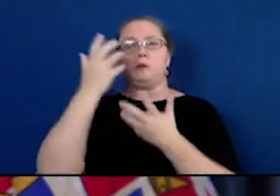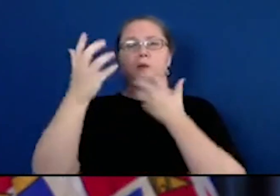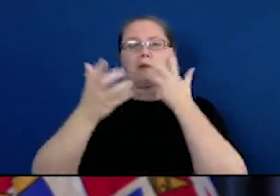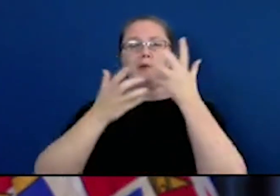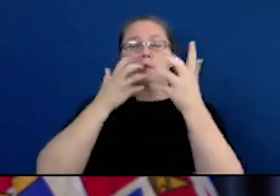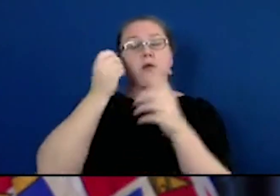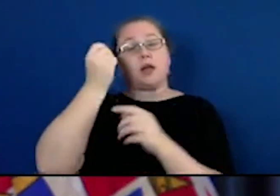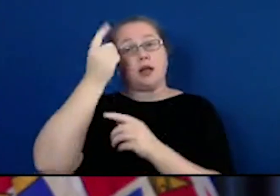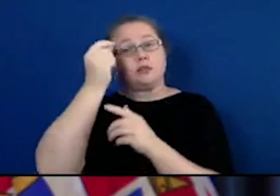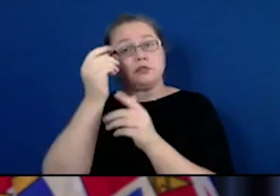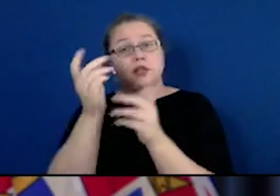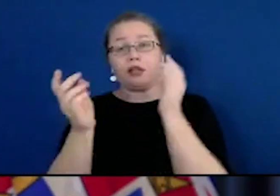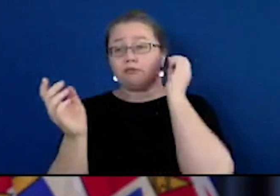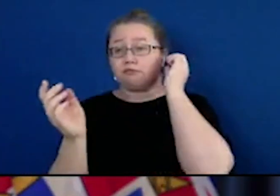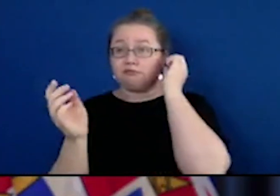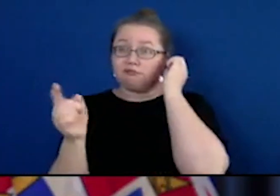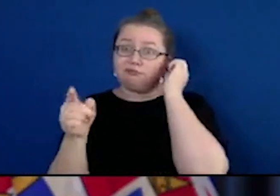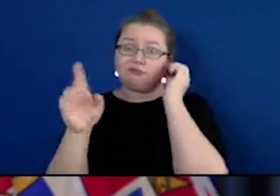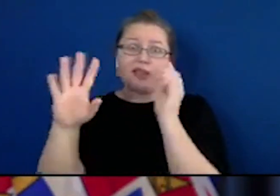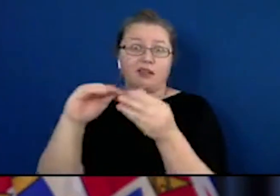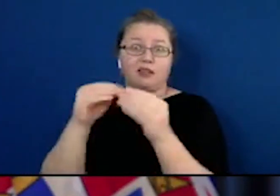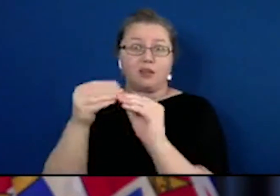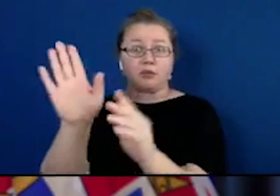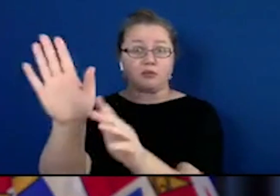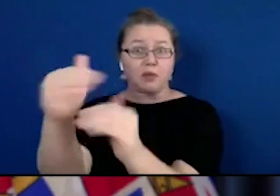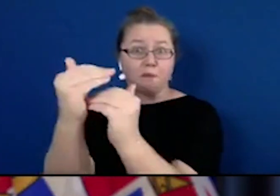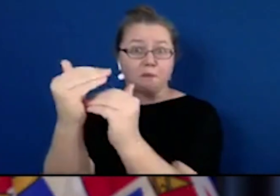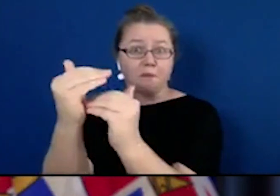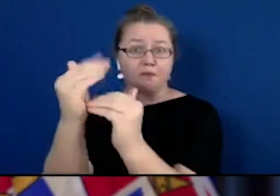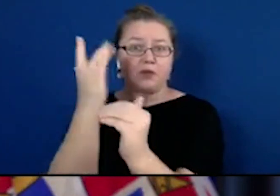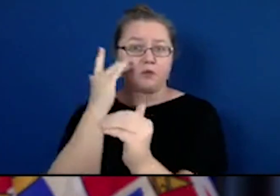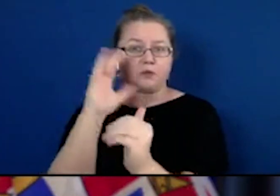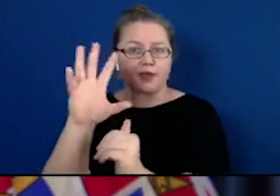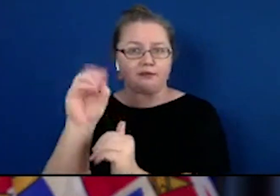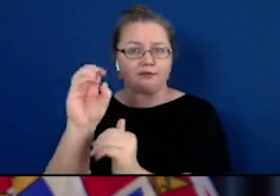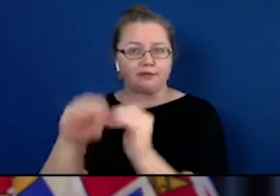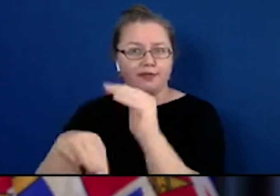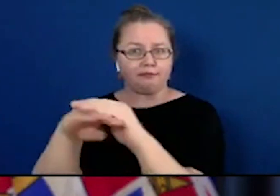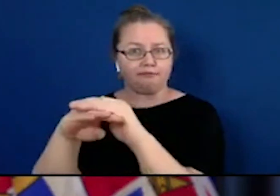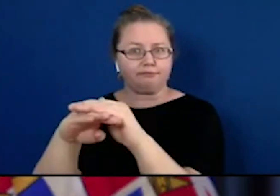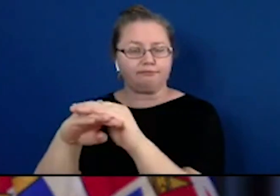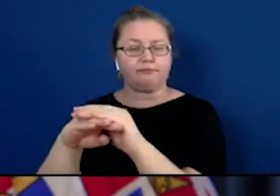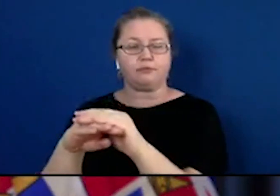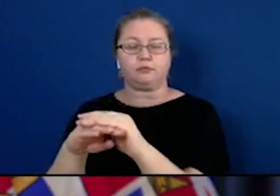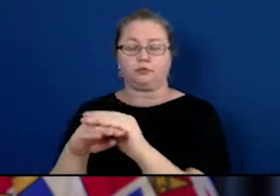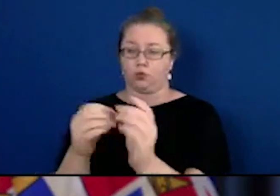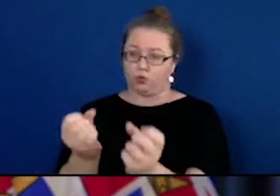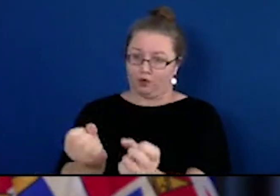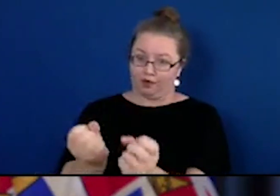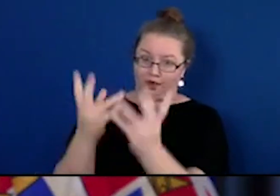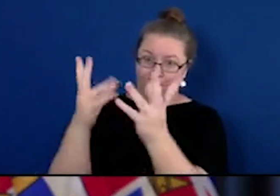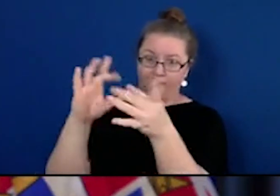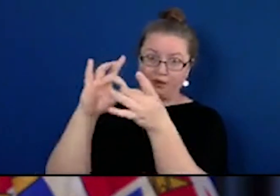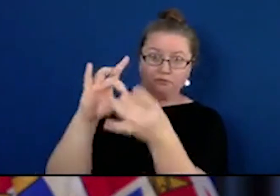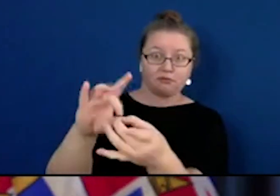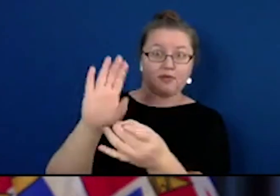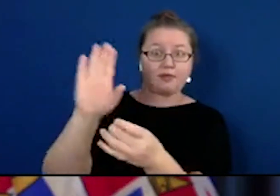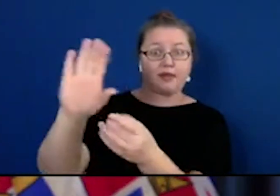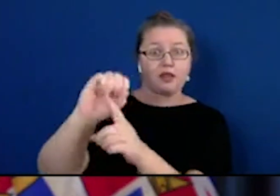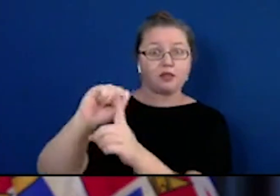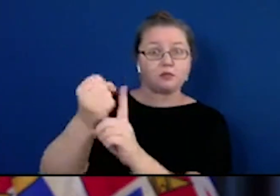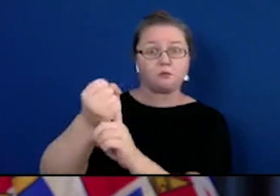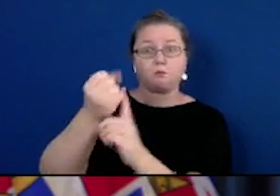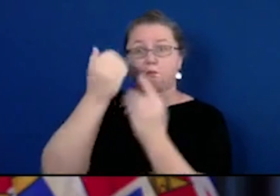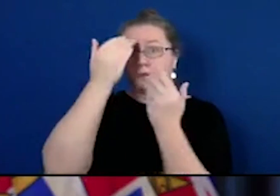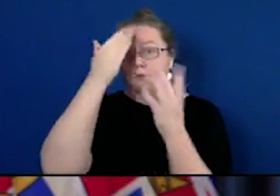on numbers of people that can be in that facility. So I can't tell you exactly how many are related to that necessarily.